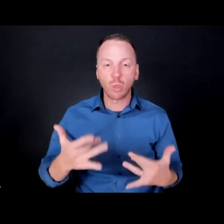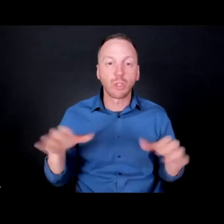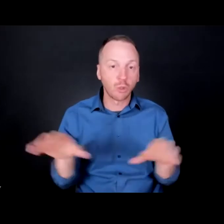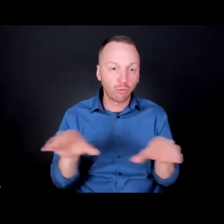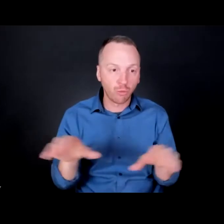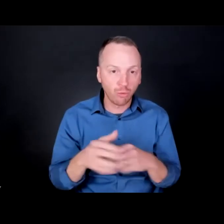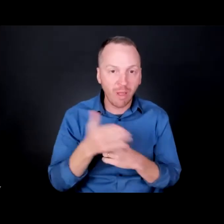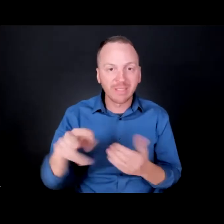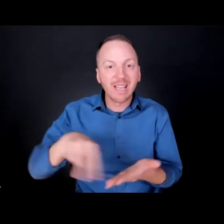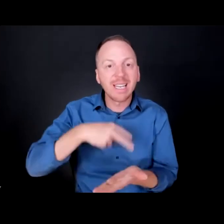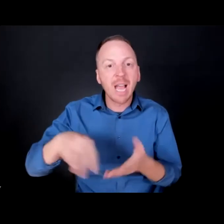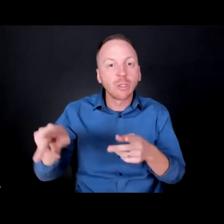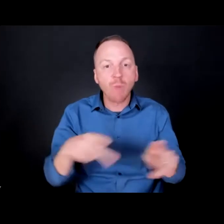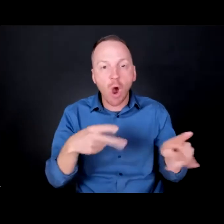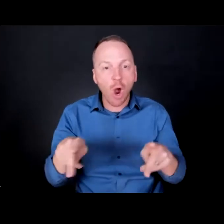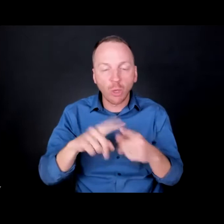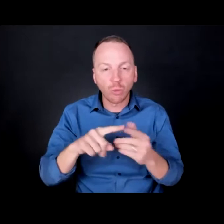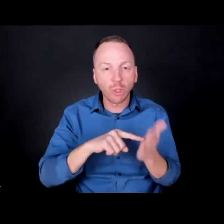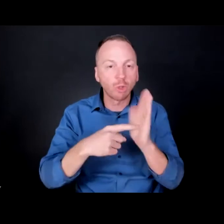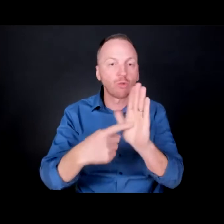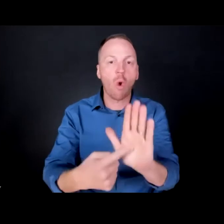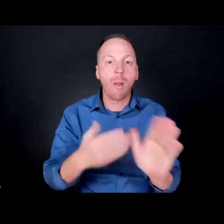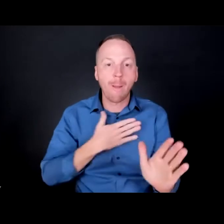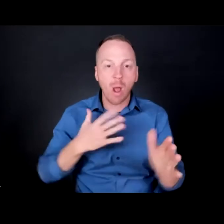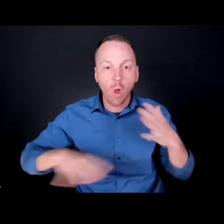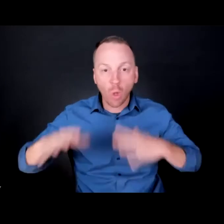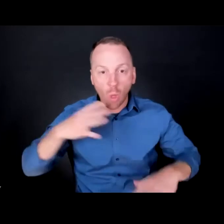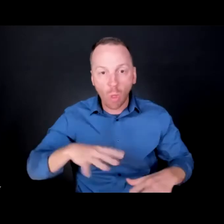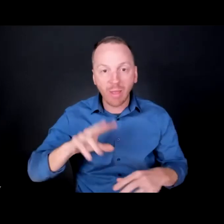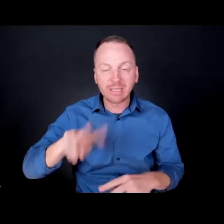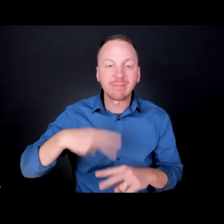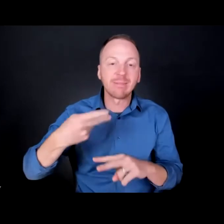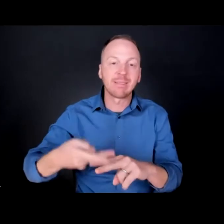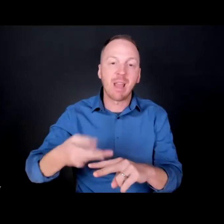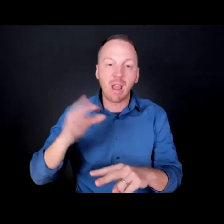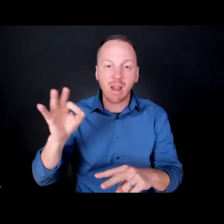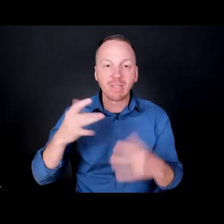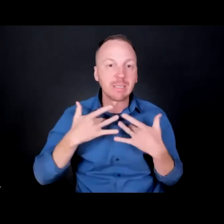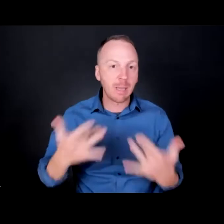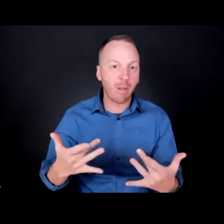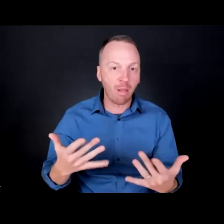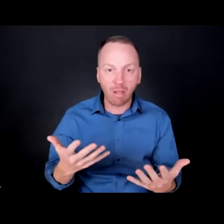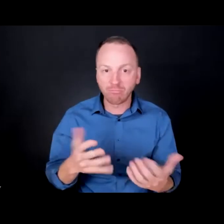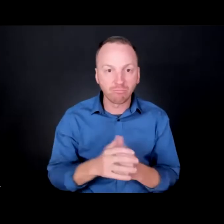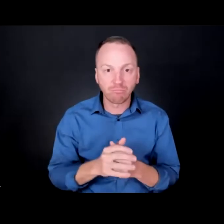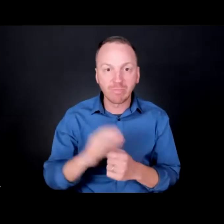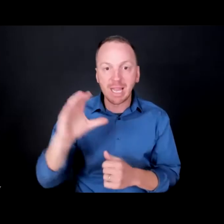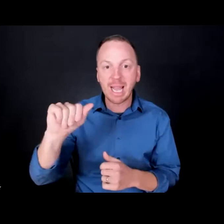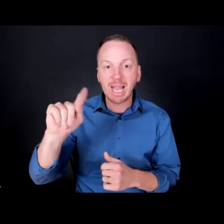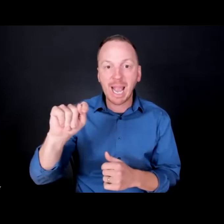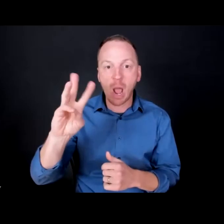do these dance parties to show off my clothing instead of the typical